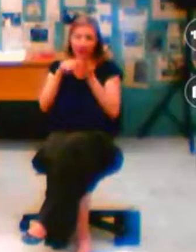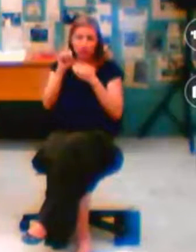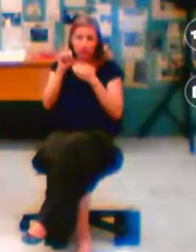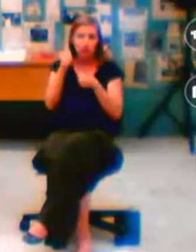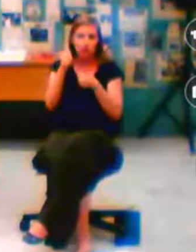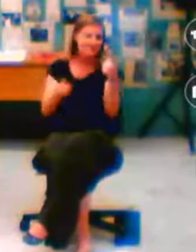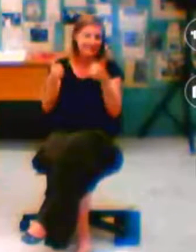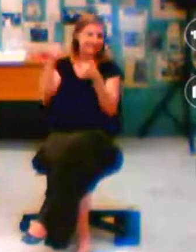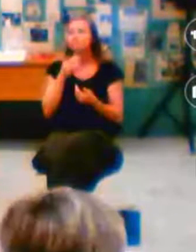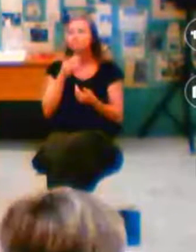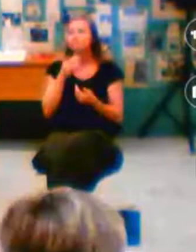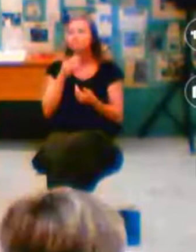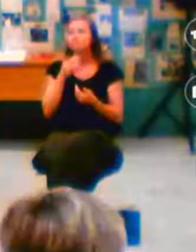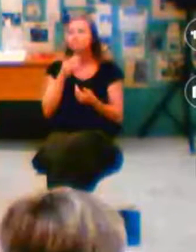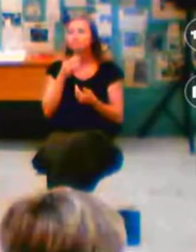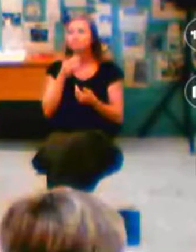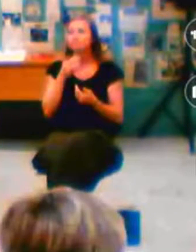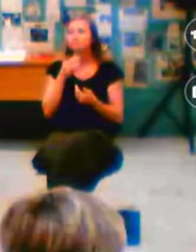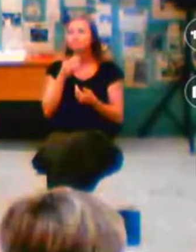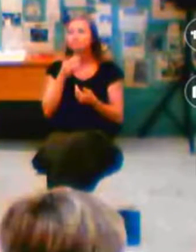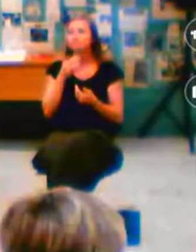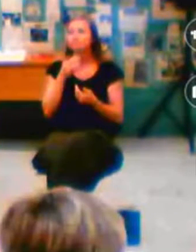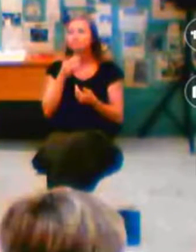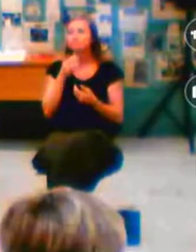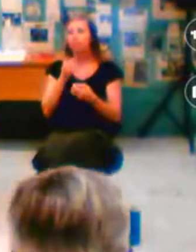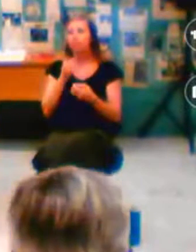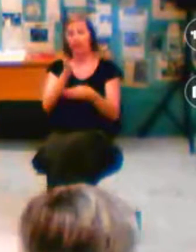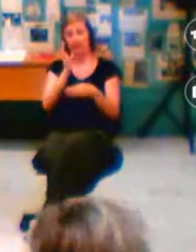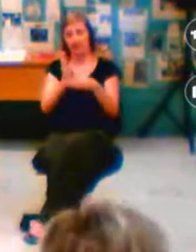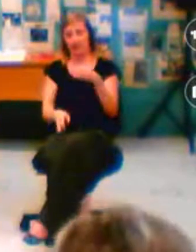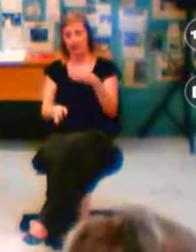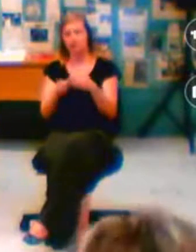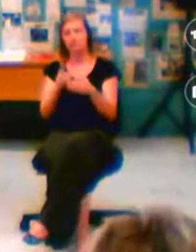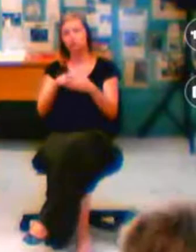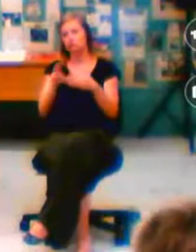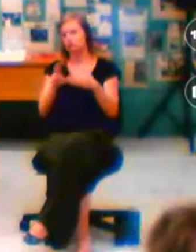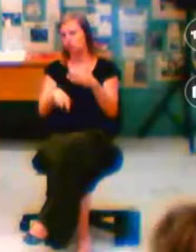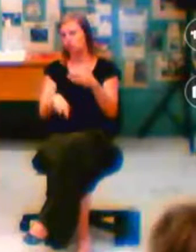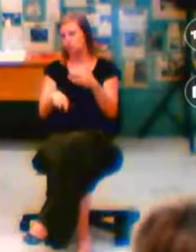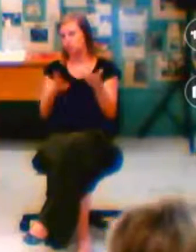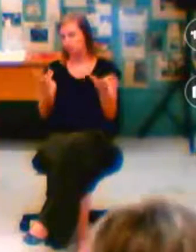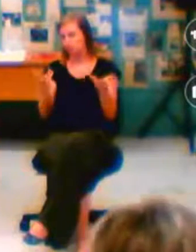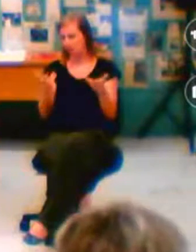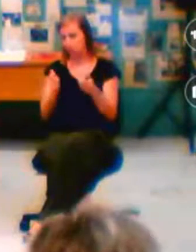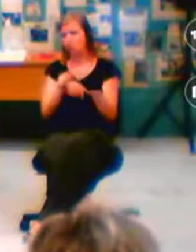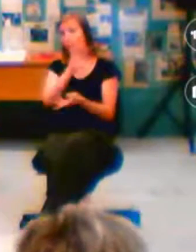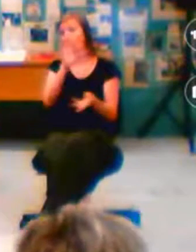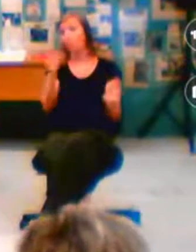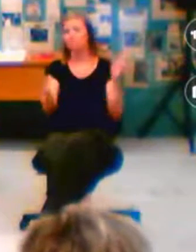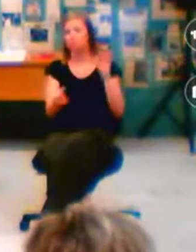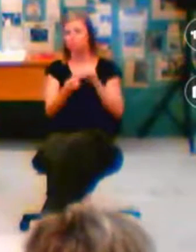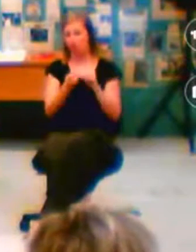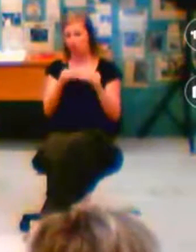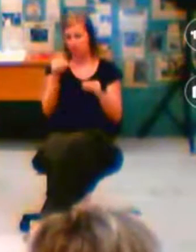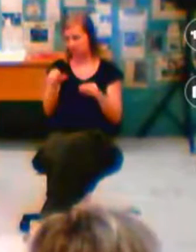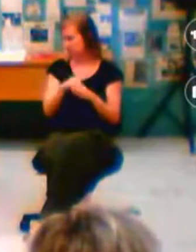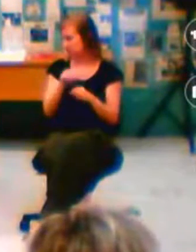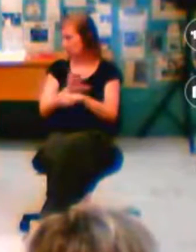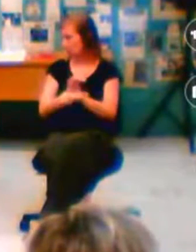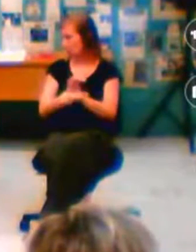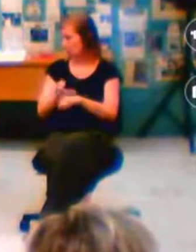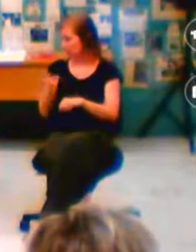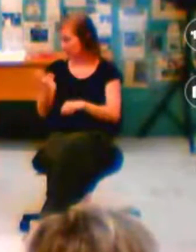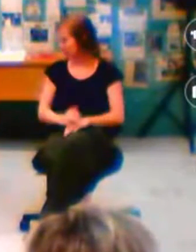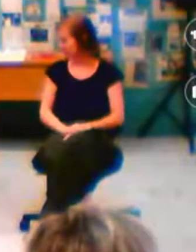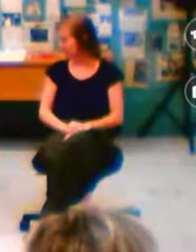going to actually decline? Because we're not paying stockholders. We're not paying insurance